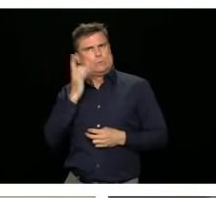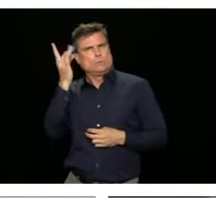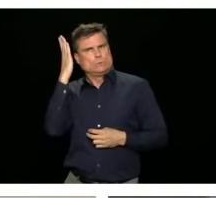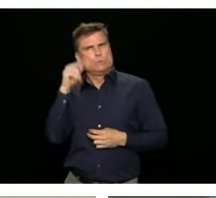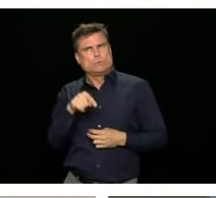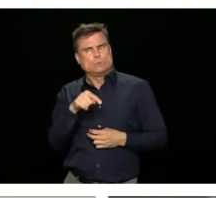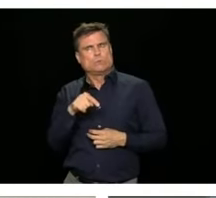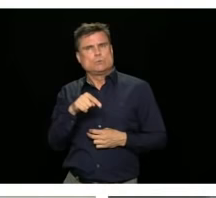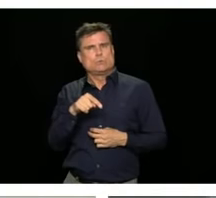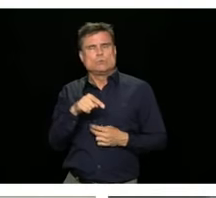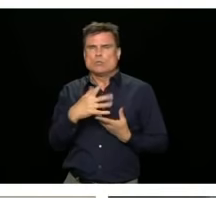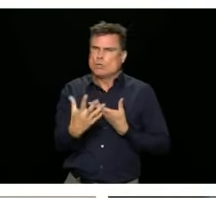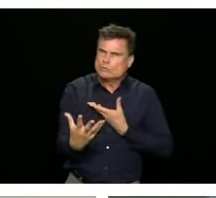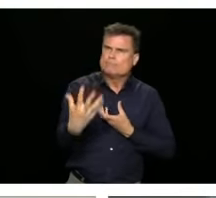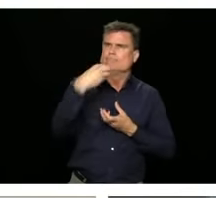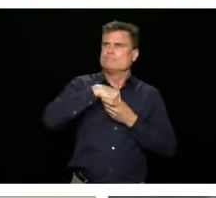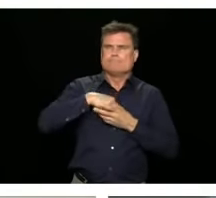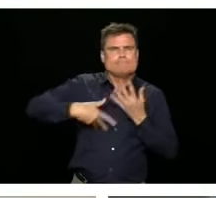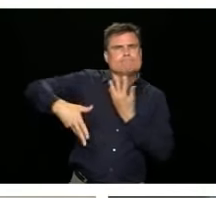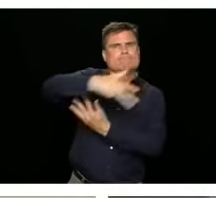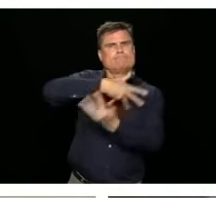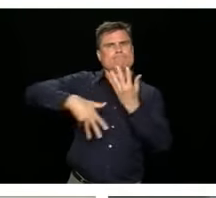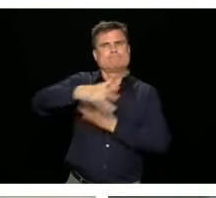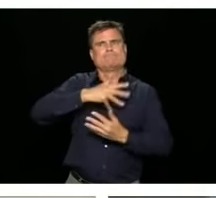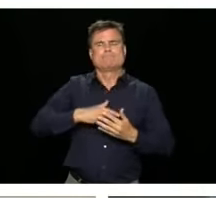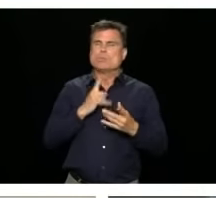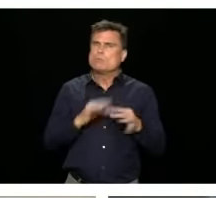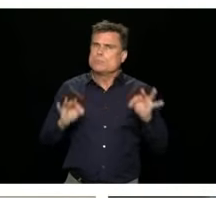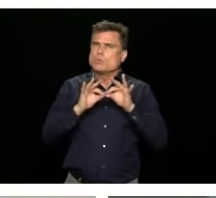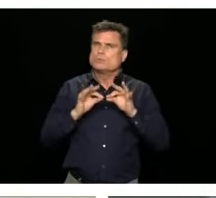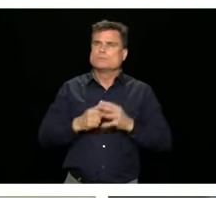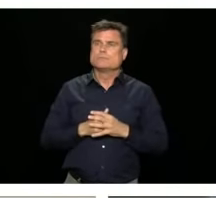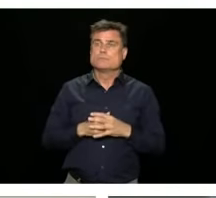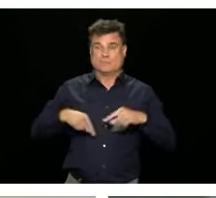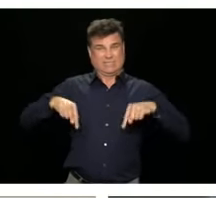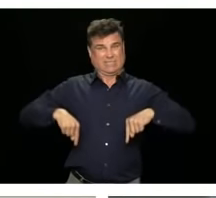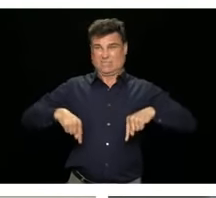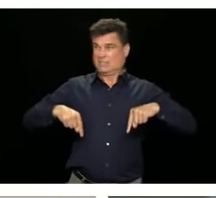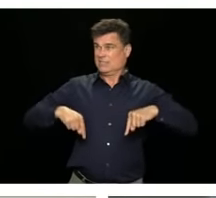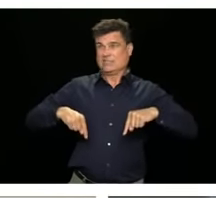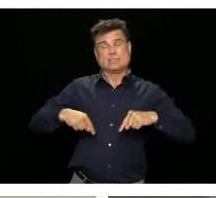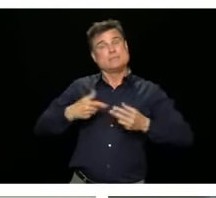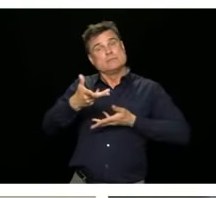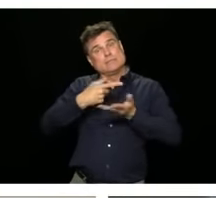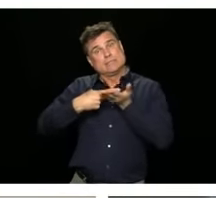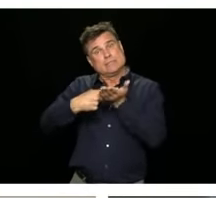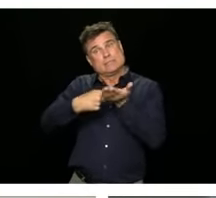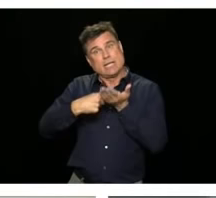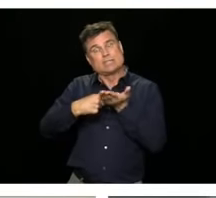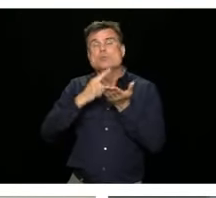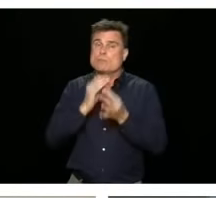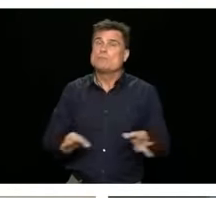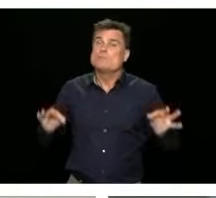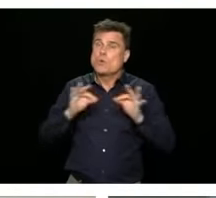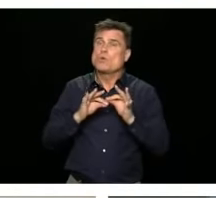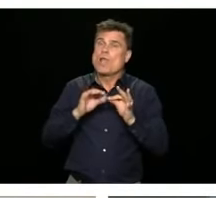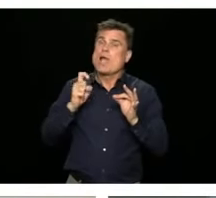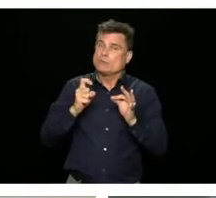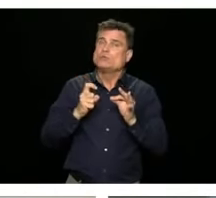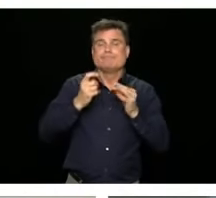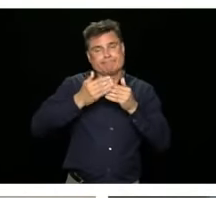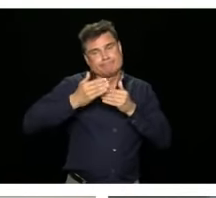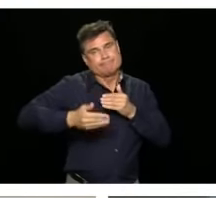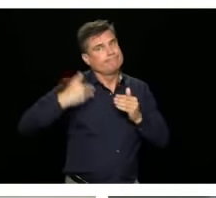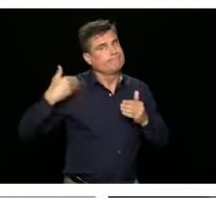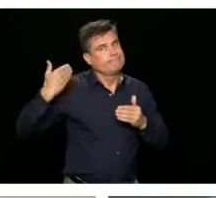awkward, challenging, we need to have these conversations. And absolutely, our government is moving in a very proactive and bold